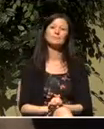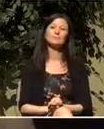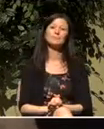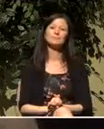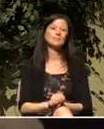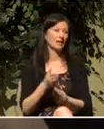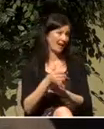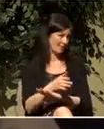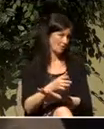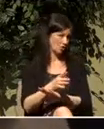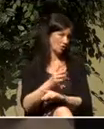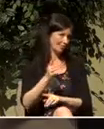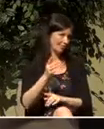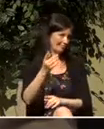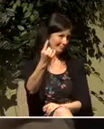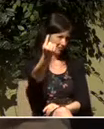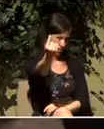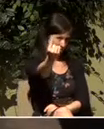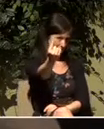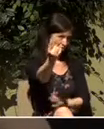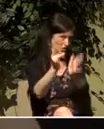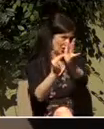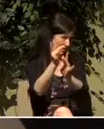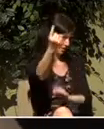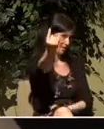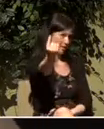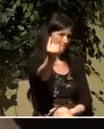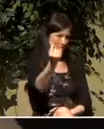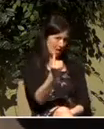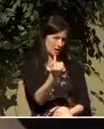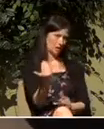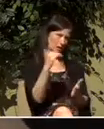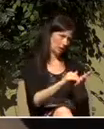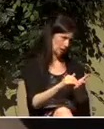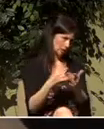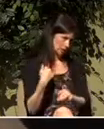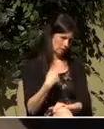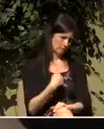When he came back, we were asleep again.